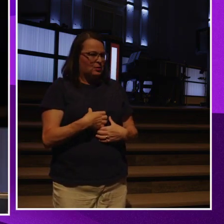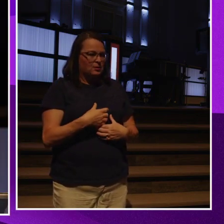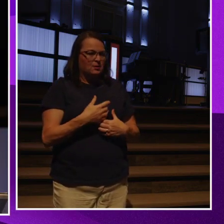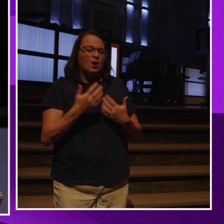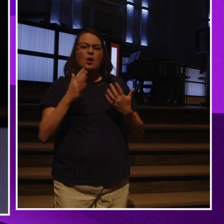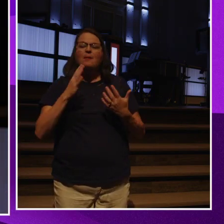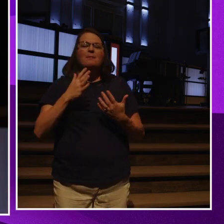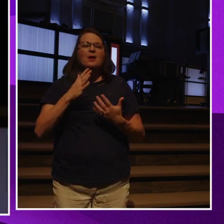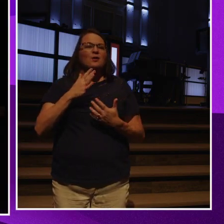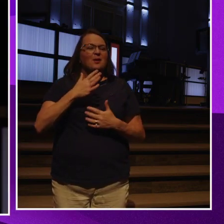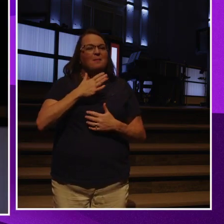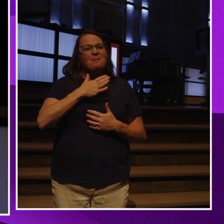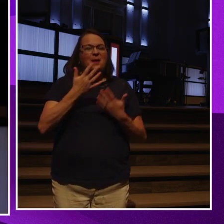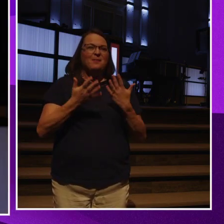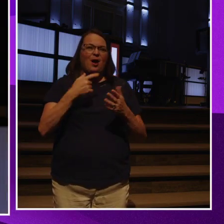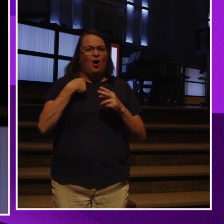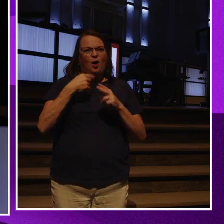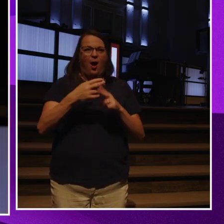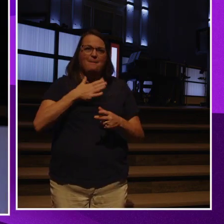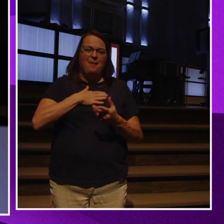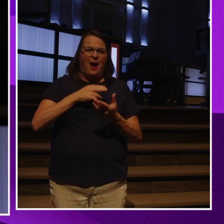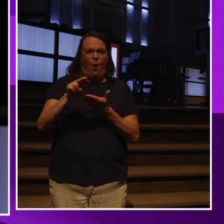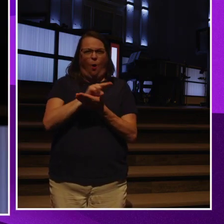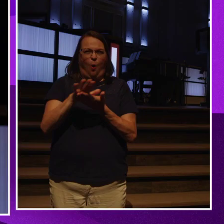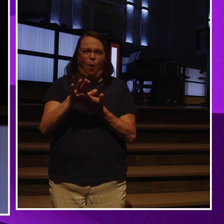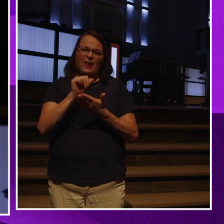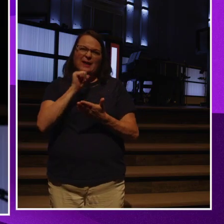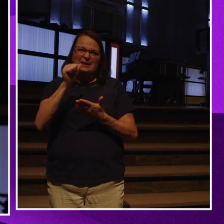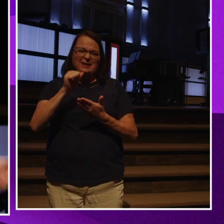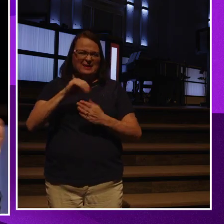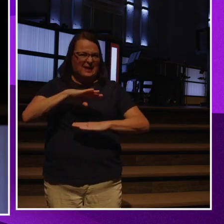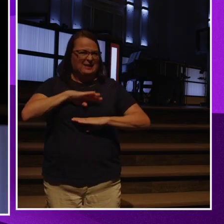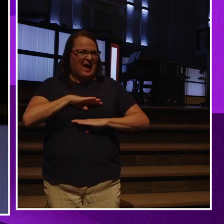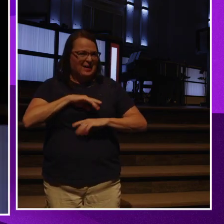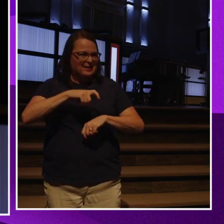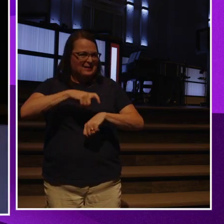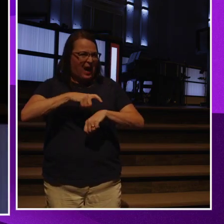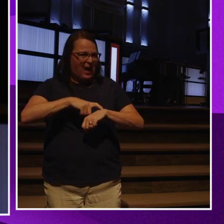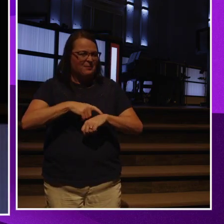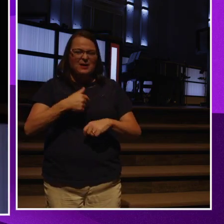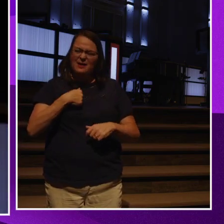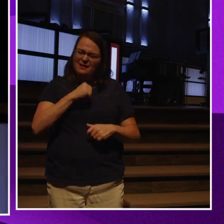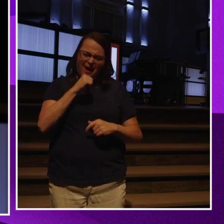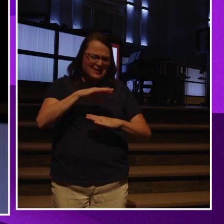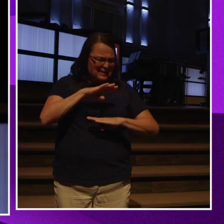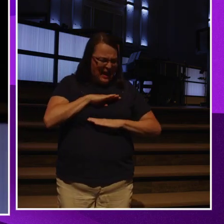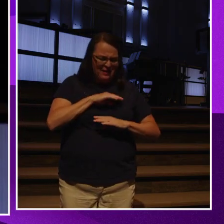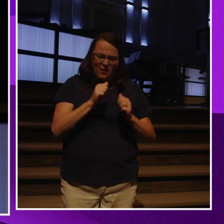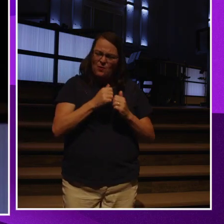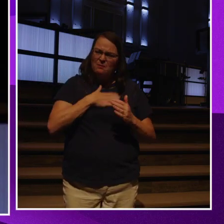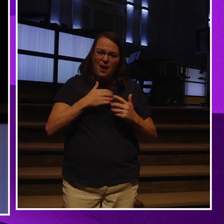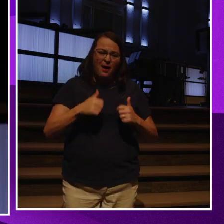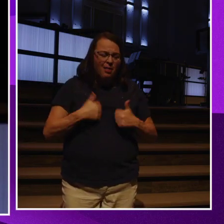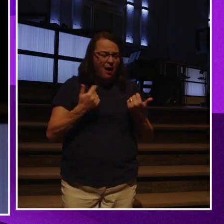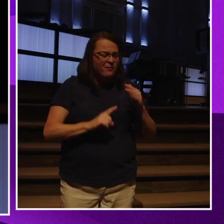your holy discontent at times, when you are not satisfied with the way you're living your life, when sin comes